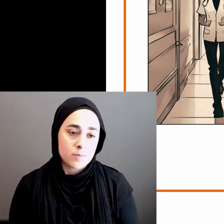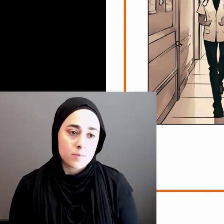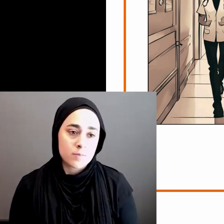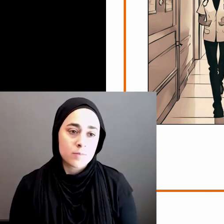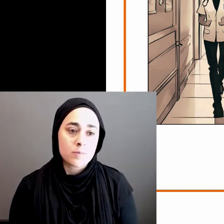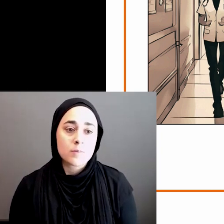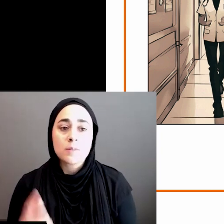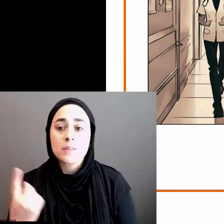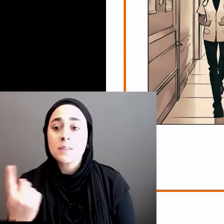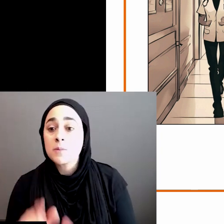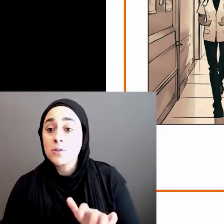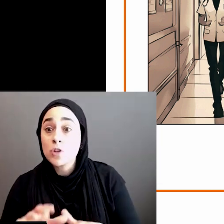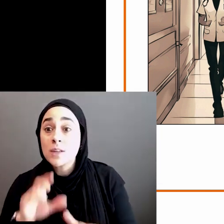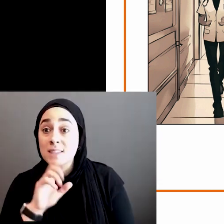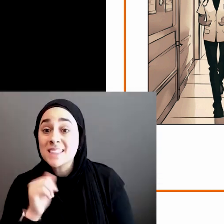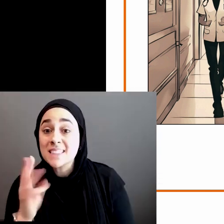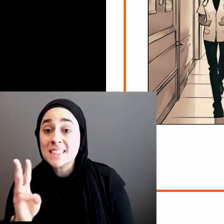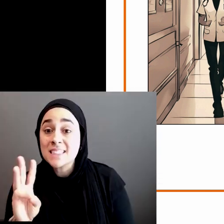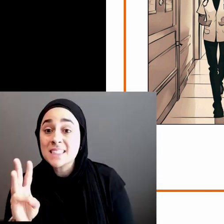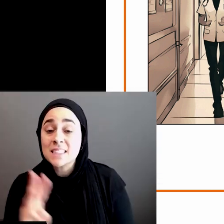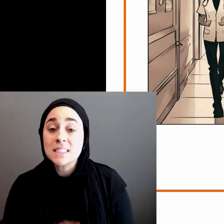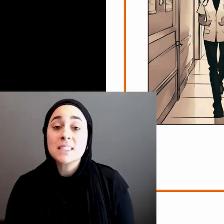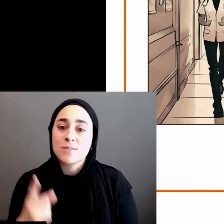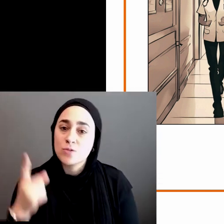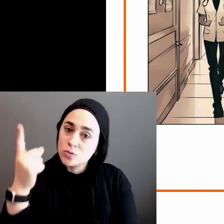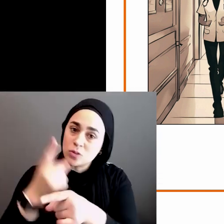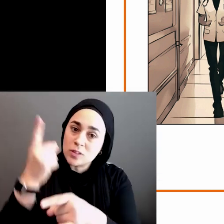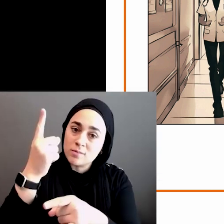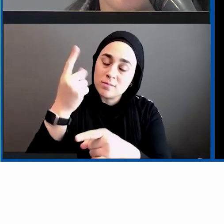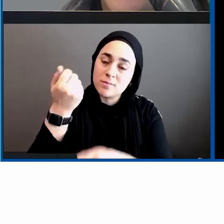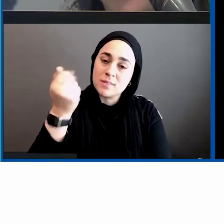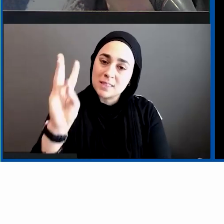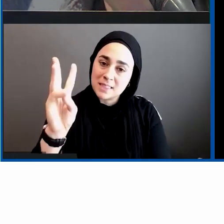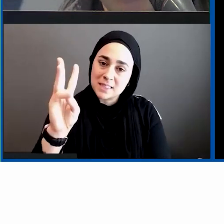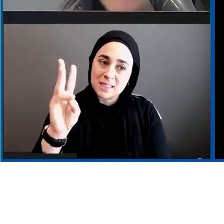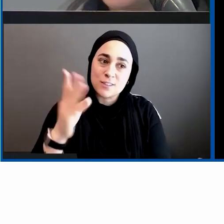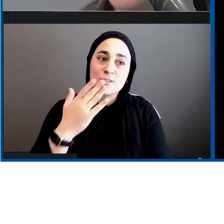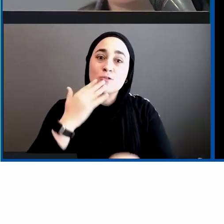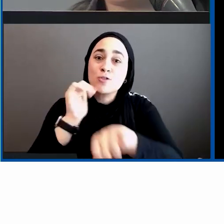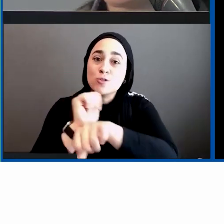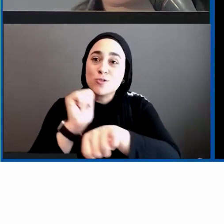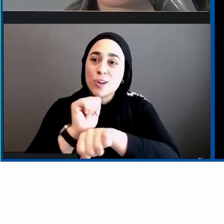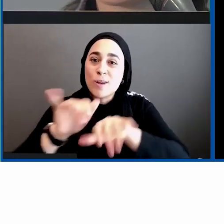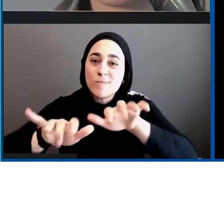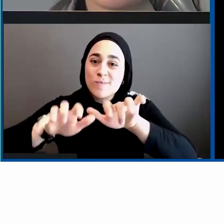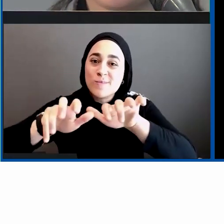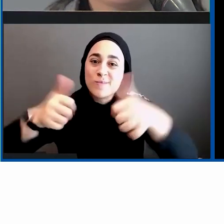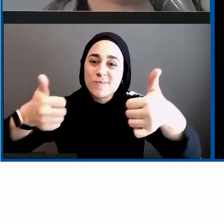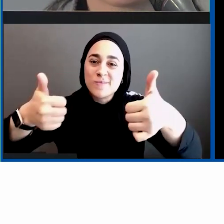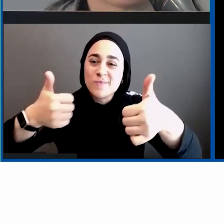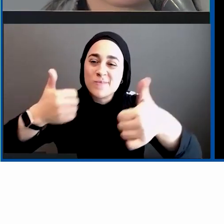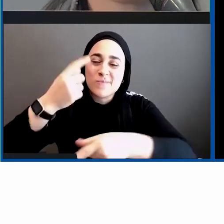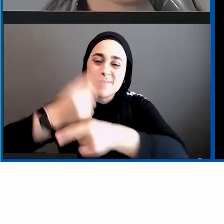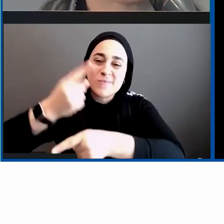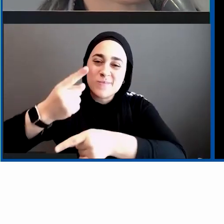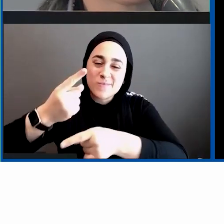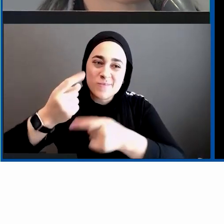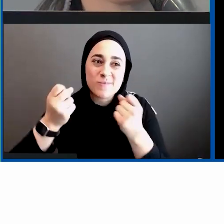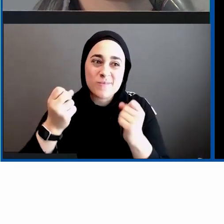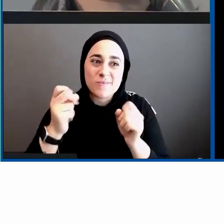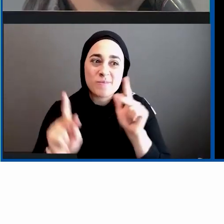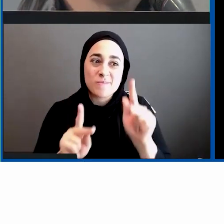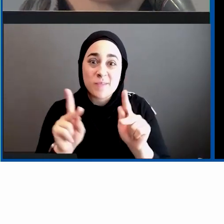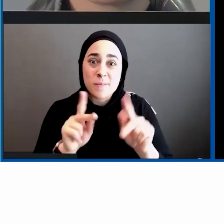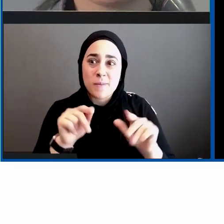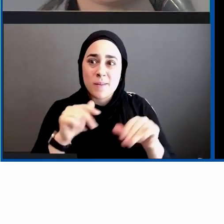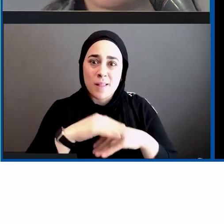Someone in the chat said 16. 16 is correct. Okay, great work in the chat. You got it. We have a lot of faces in the